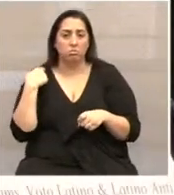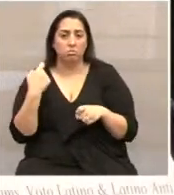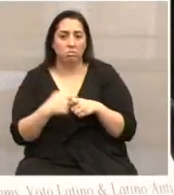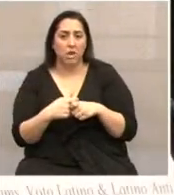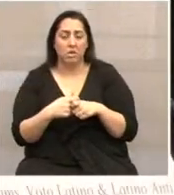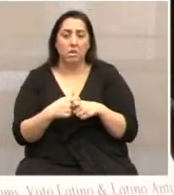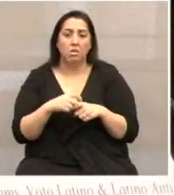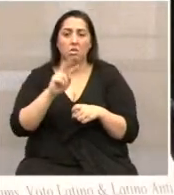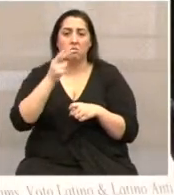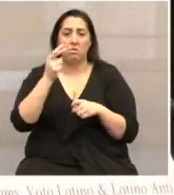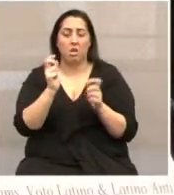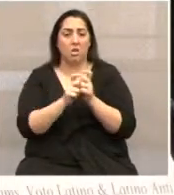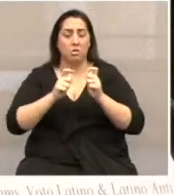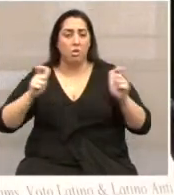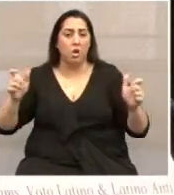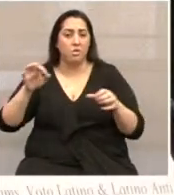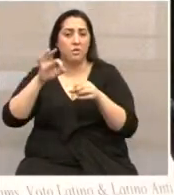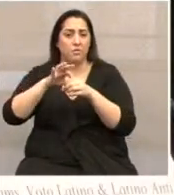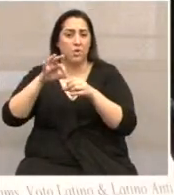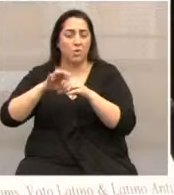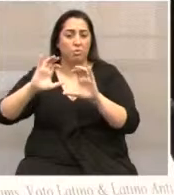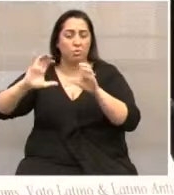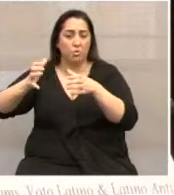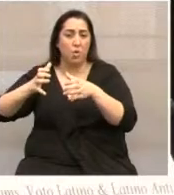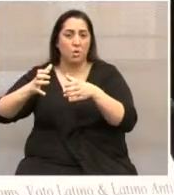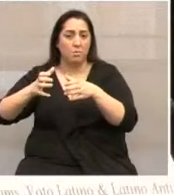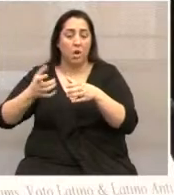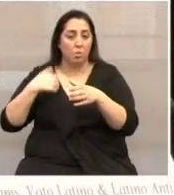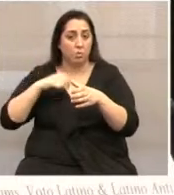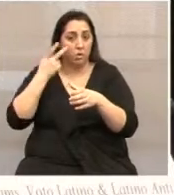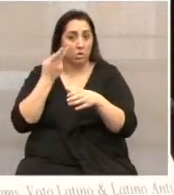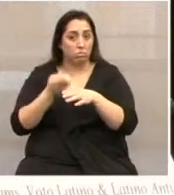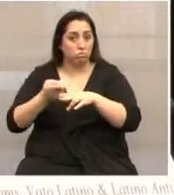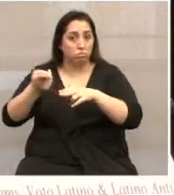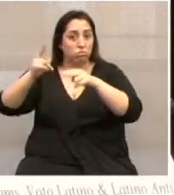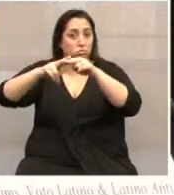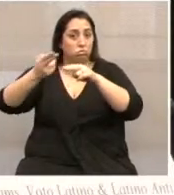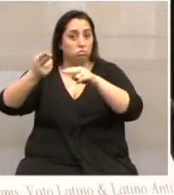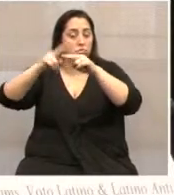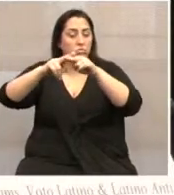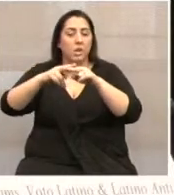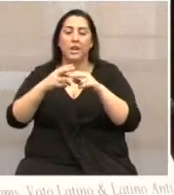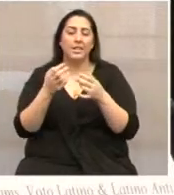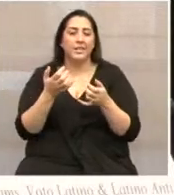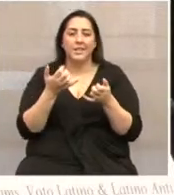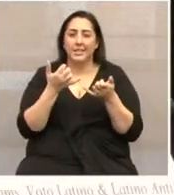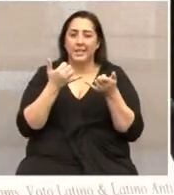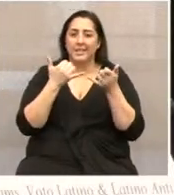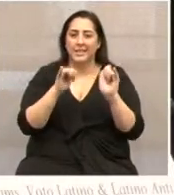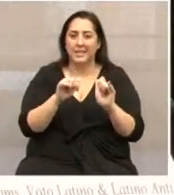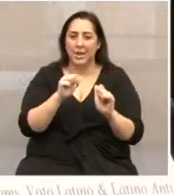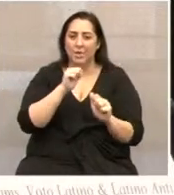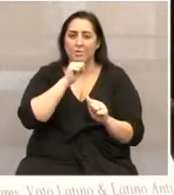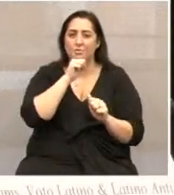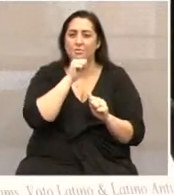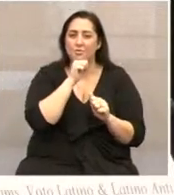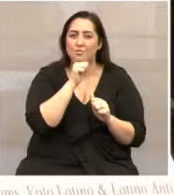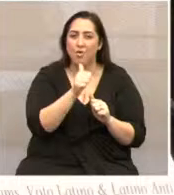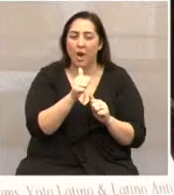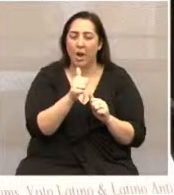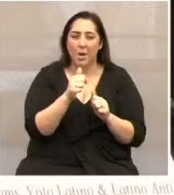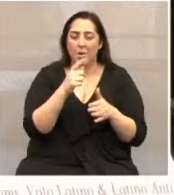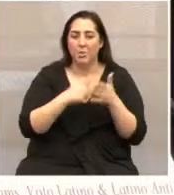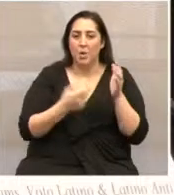country right now, and we're seeing unprecedented gains in vote share, it's still nowhere near where we should expect